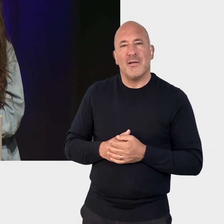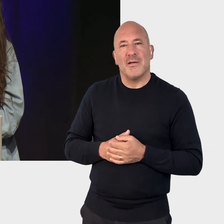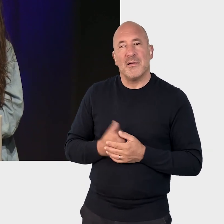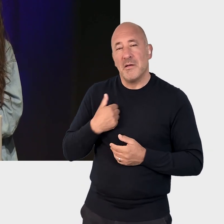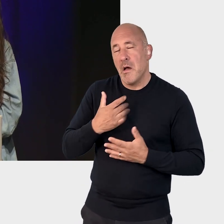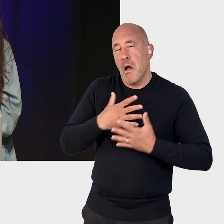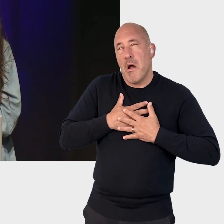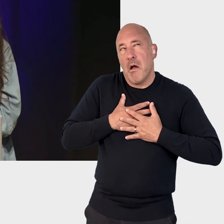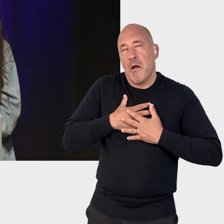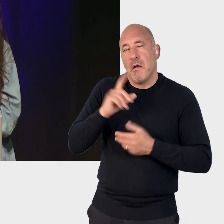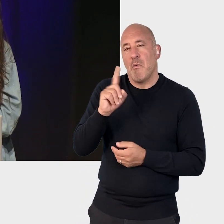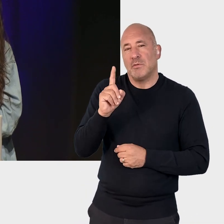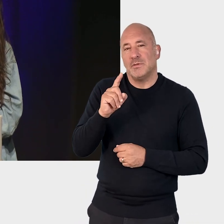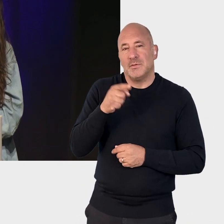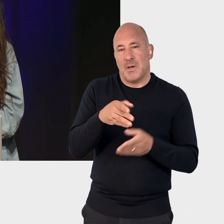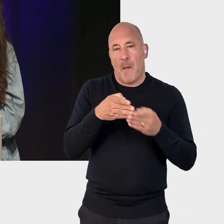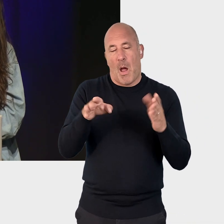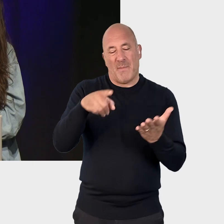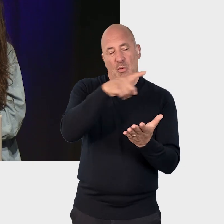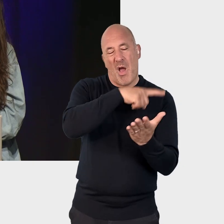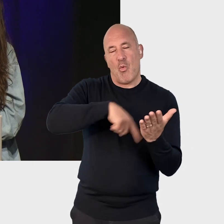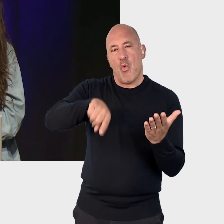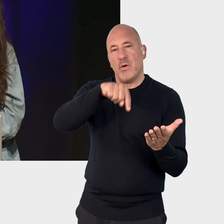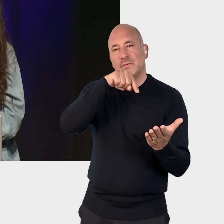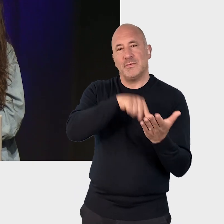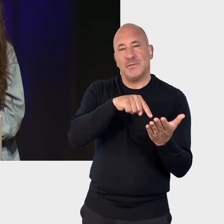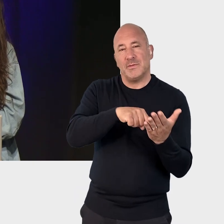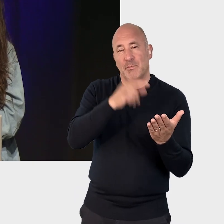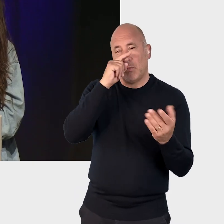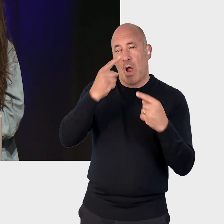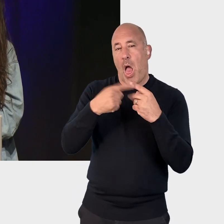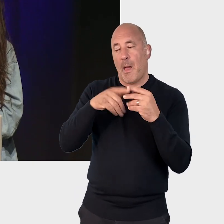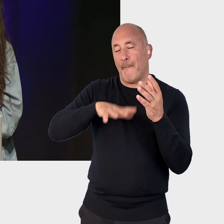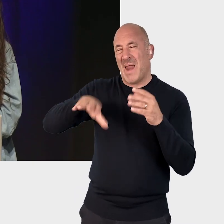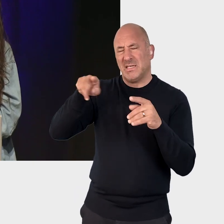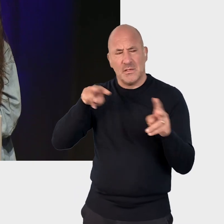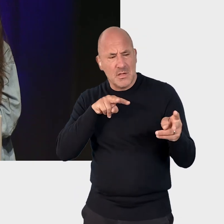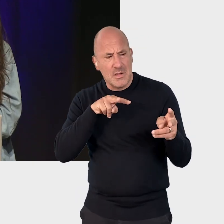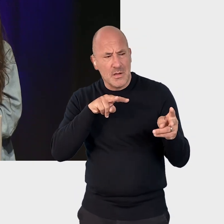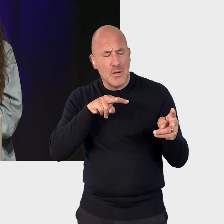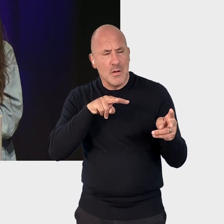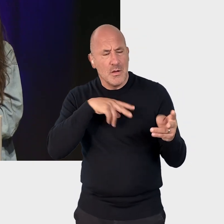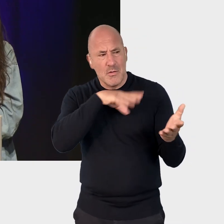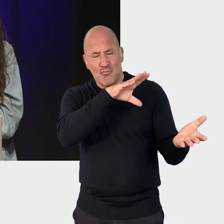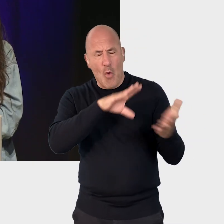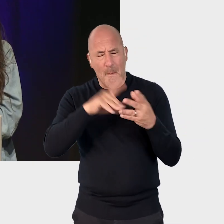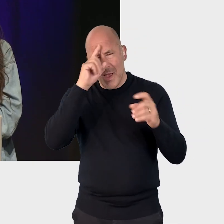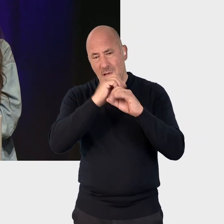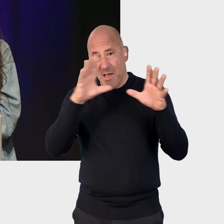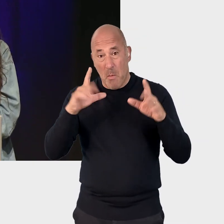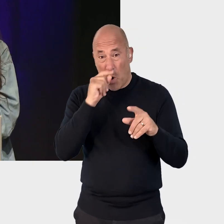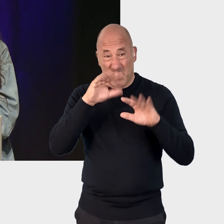own dance moves and their own poetry and their own songs. And we'd love to consider the idea that public record might be reimagined